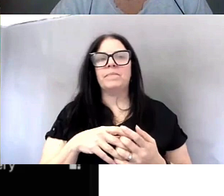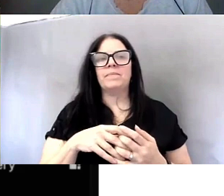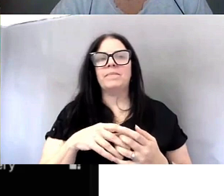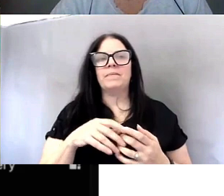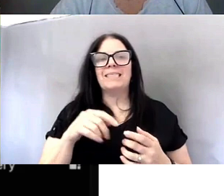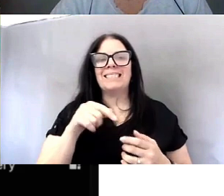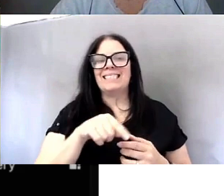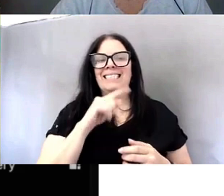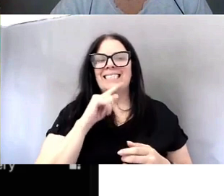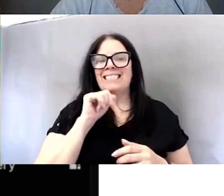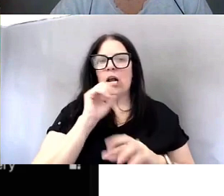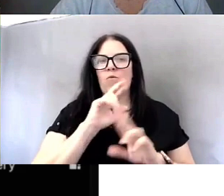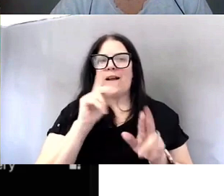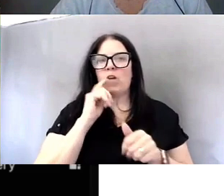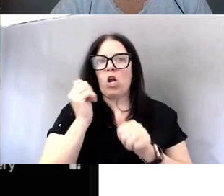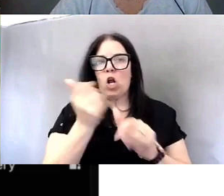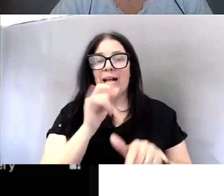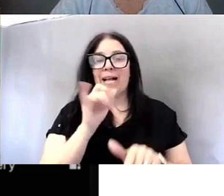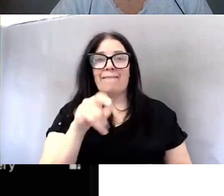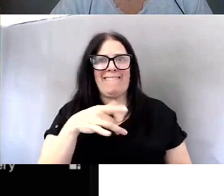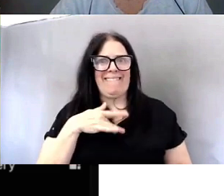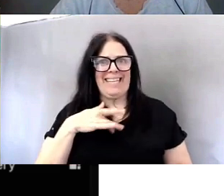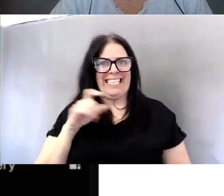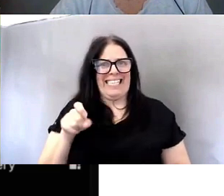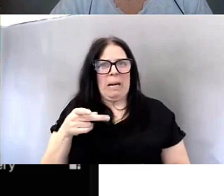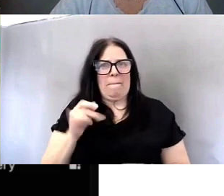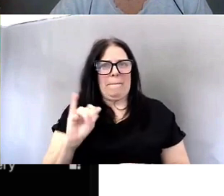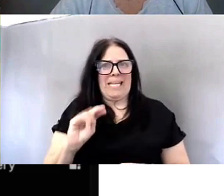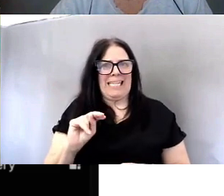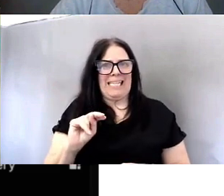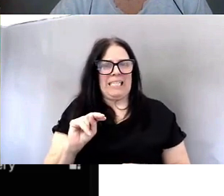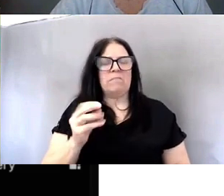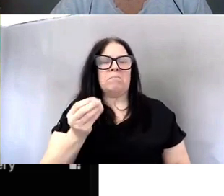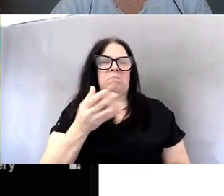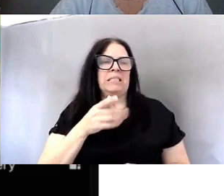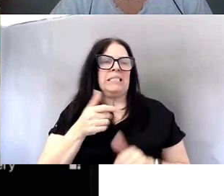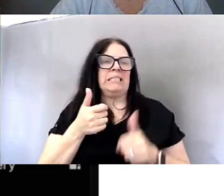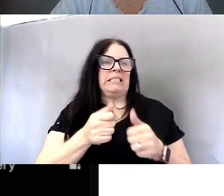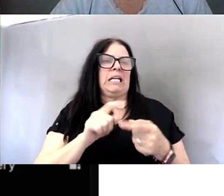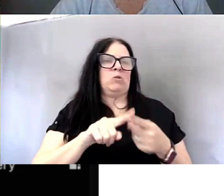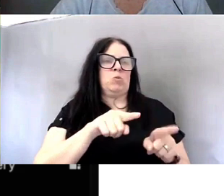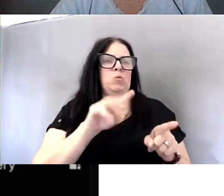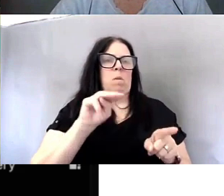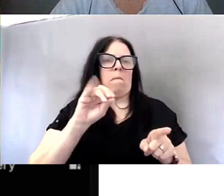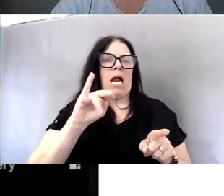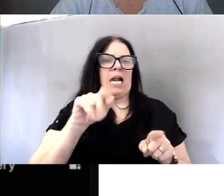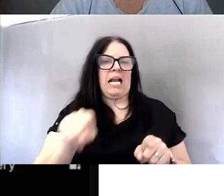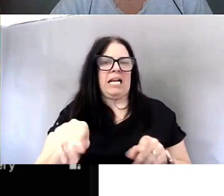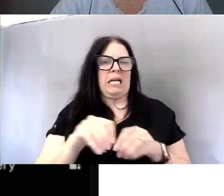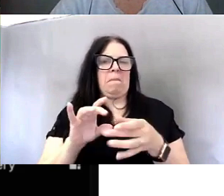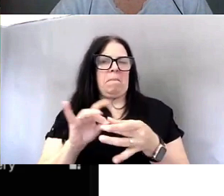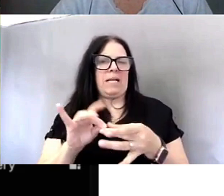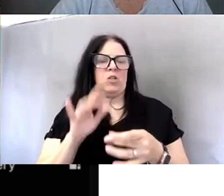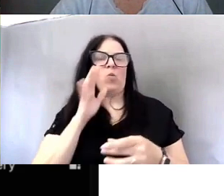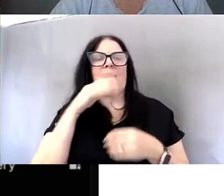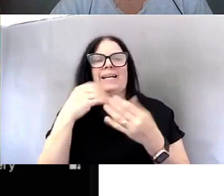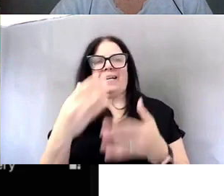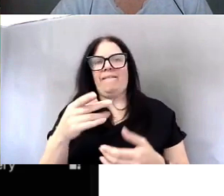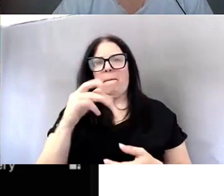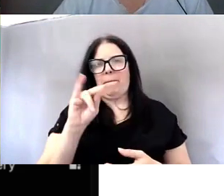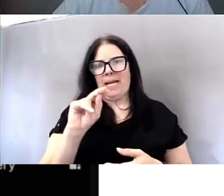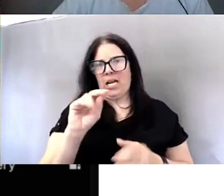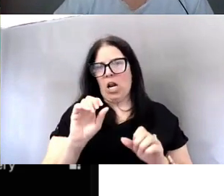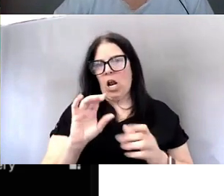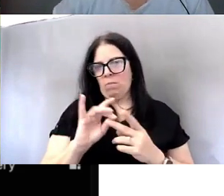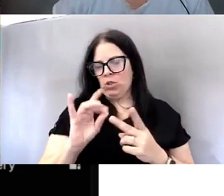generic for everyone. So if that's helpful for you, just send me a message and I'll enable pinning options for you. Now, if you need the